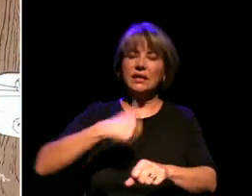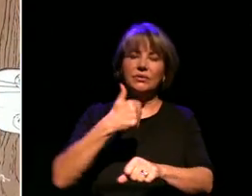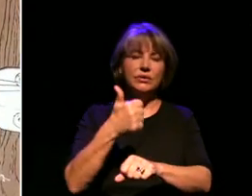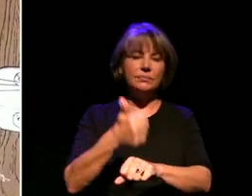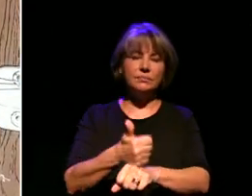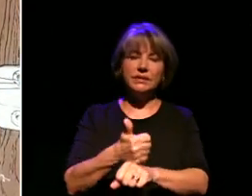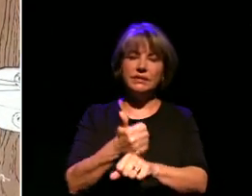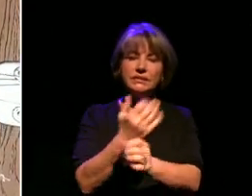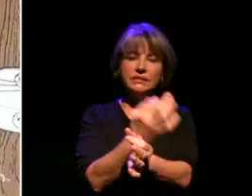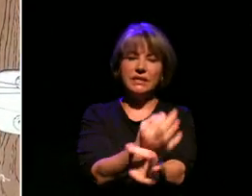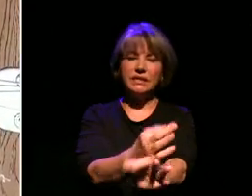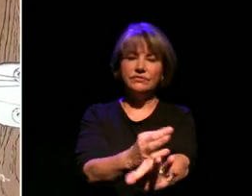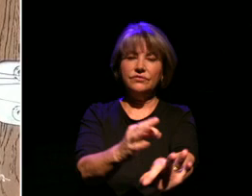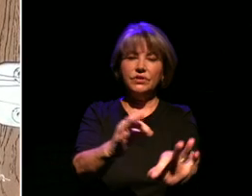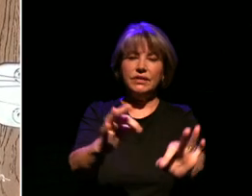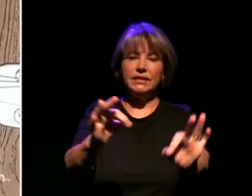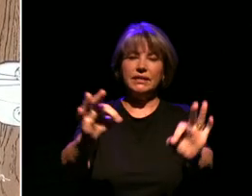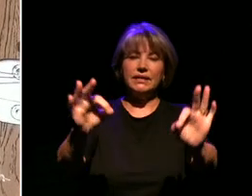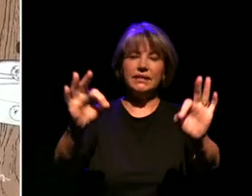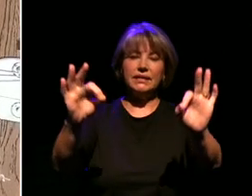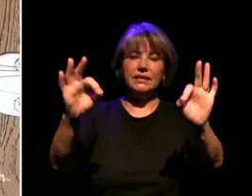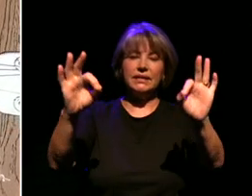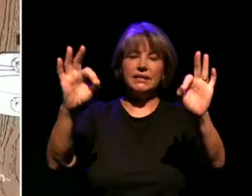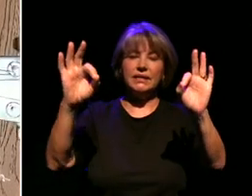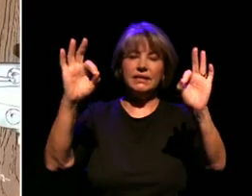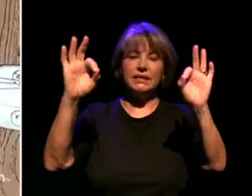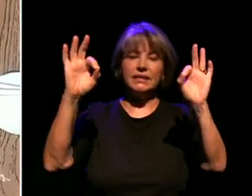that I would be set free.